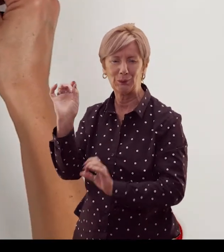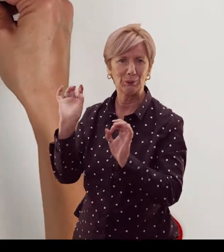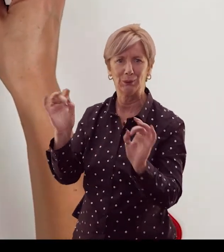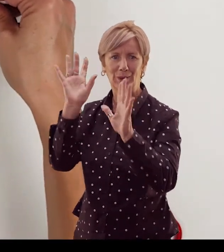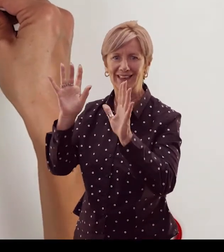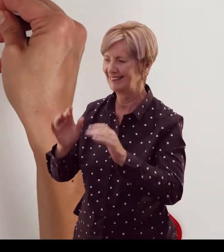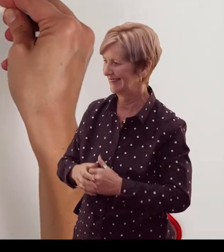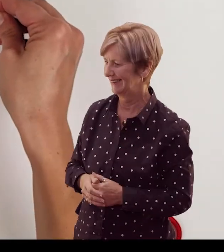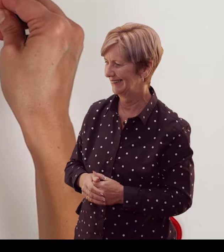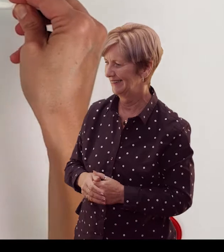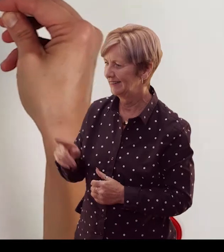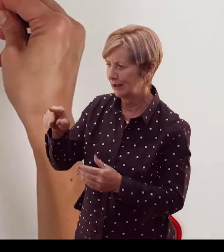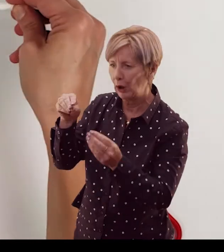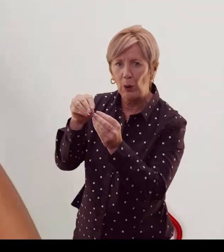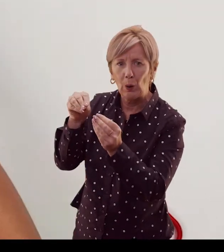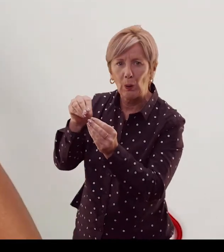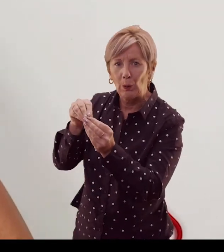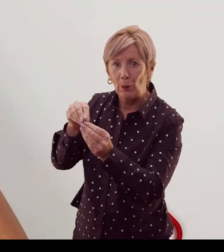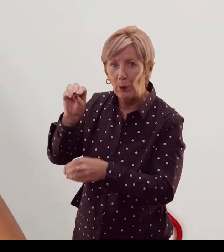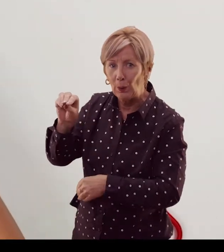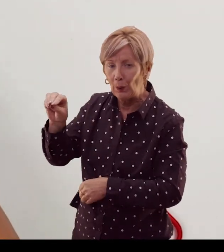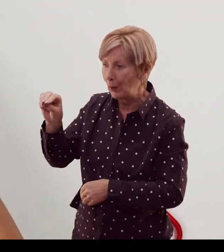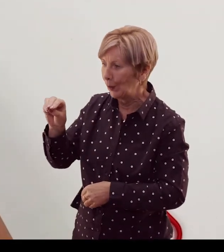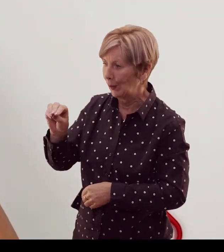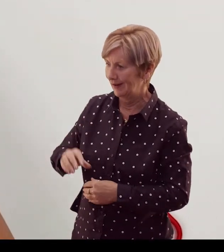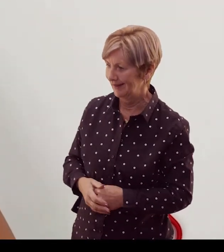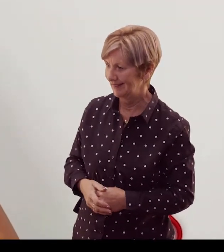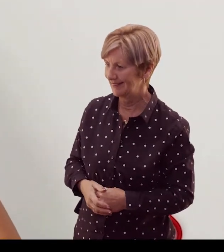your stars and glue with PVA or Pritt stick.